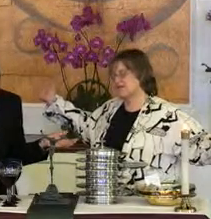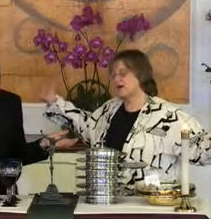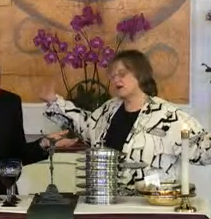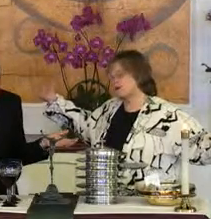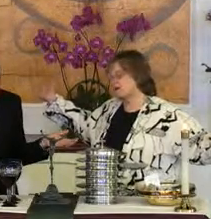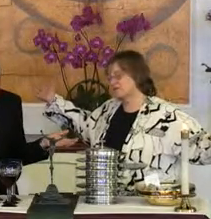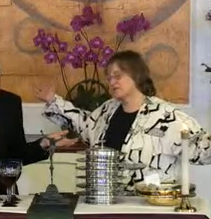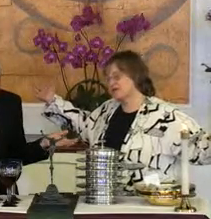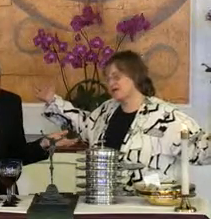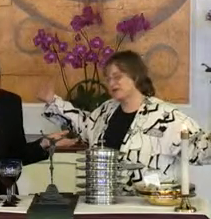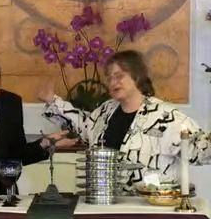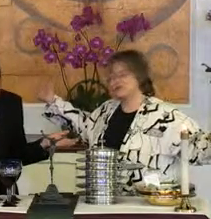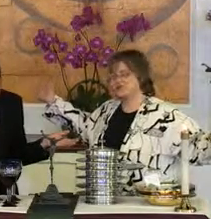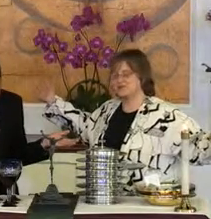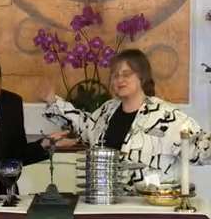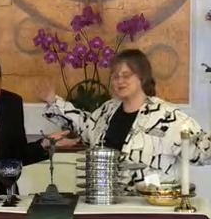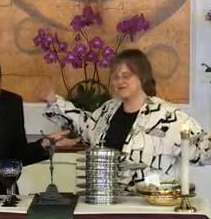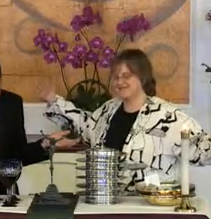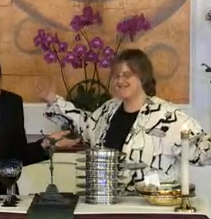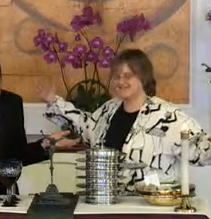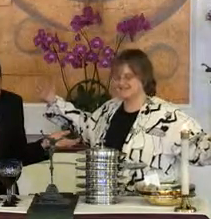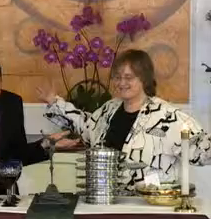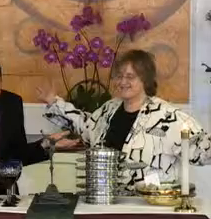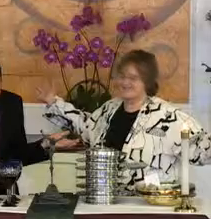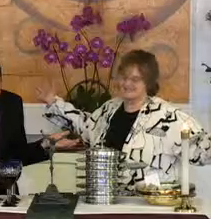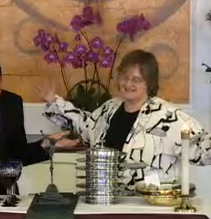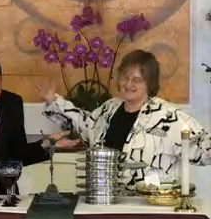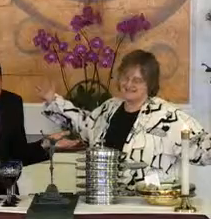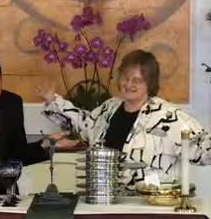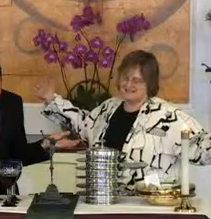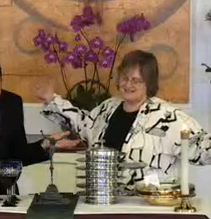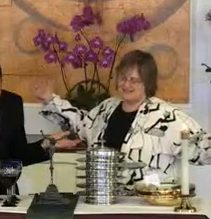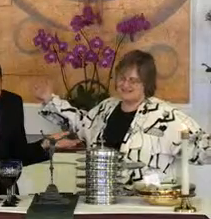to give up our concerns,